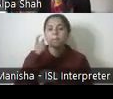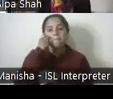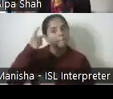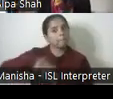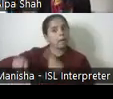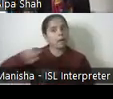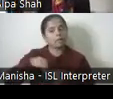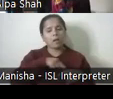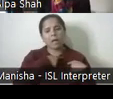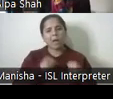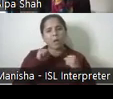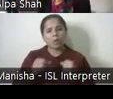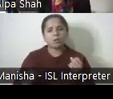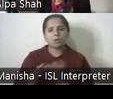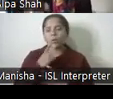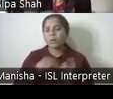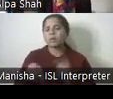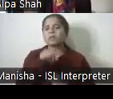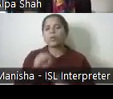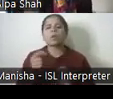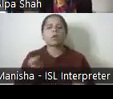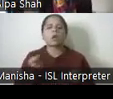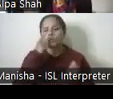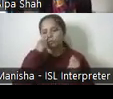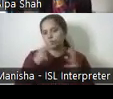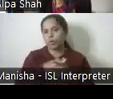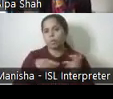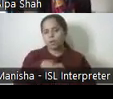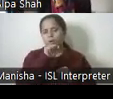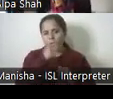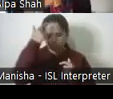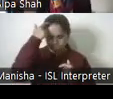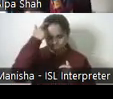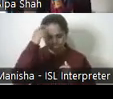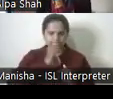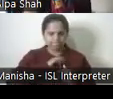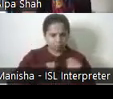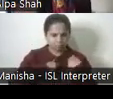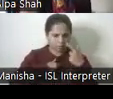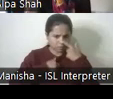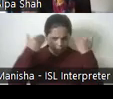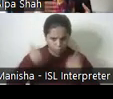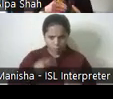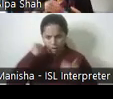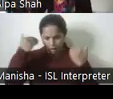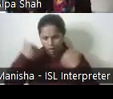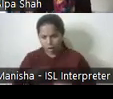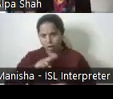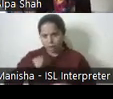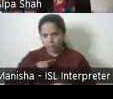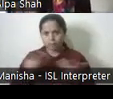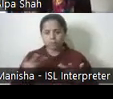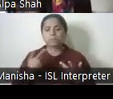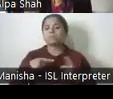at the heart of which is, I think, the control of women's sexuality. Another tragedy, which is that with